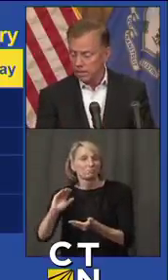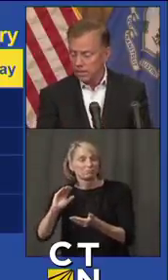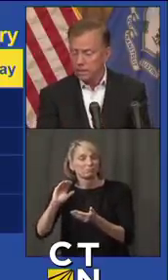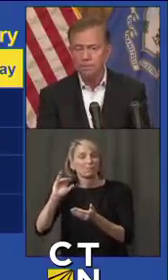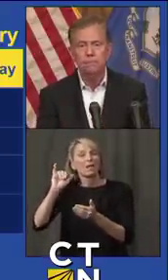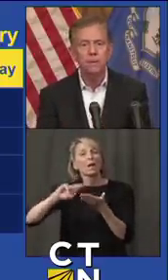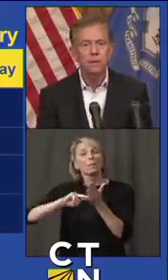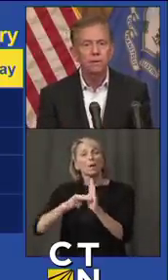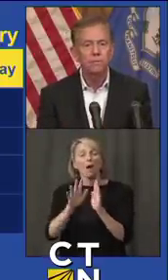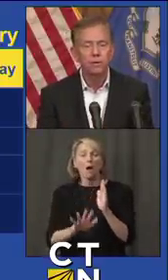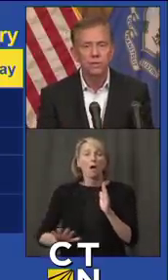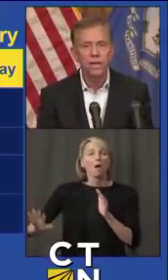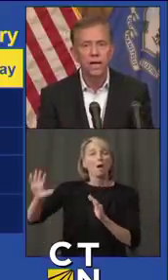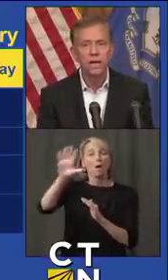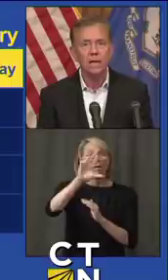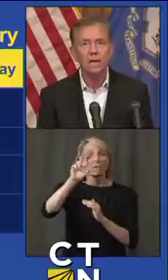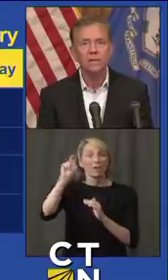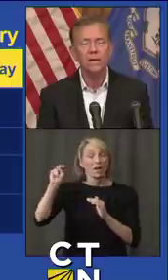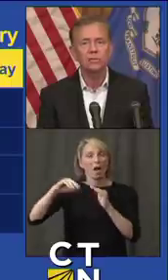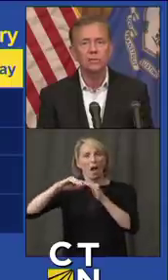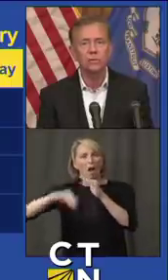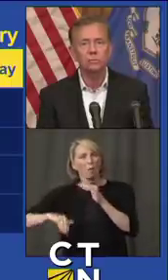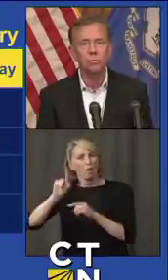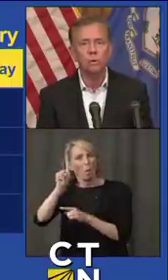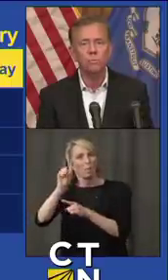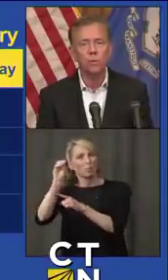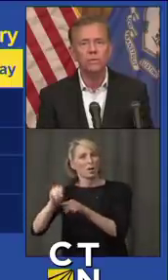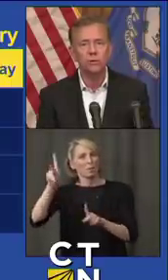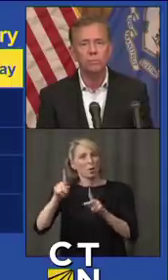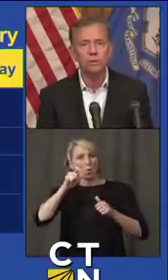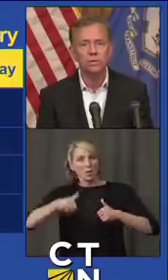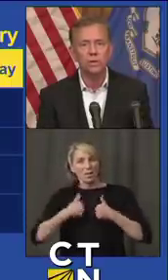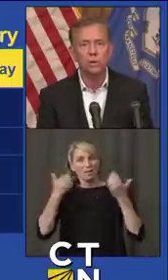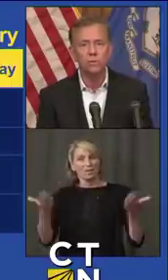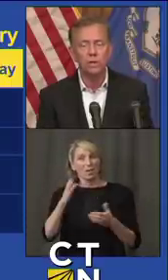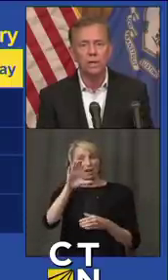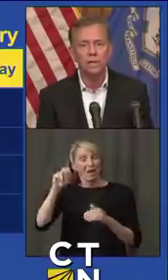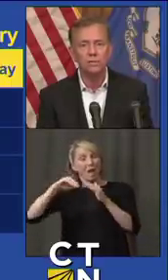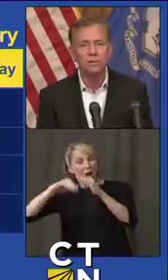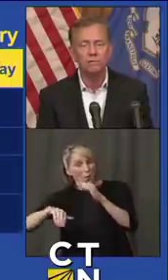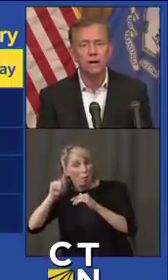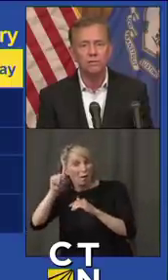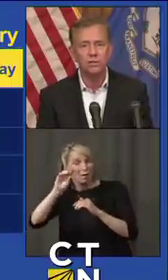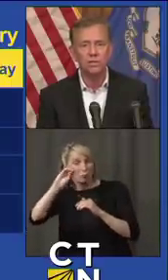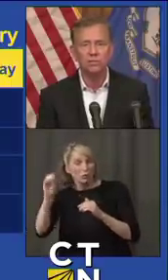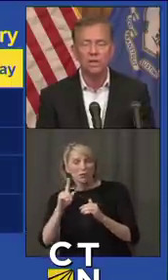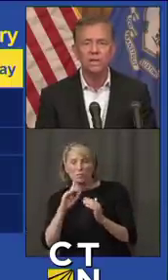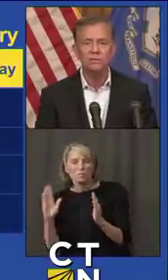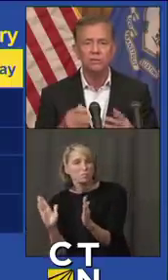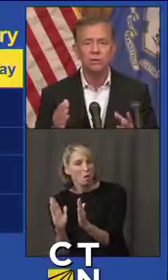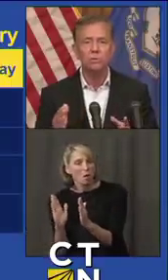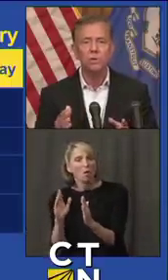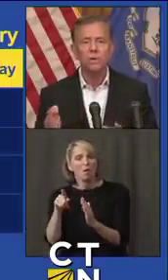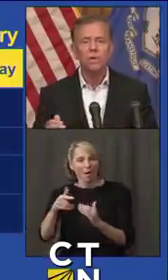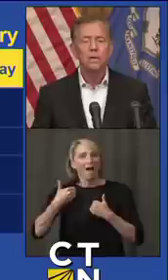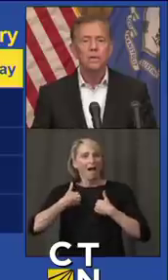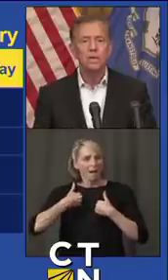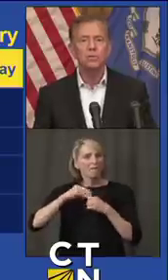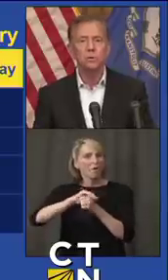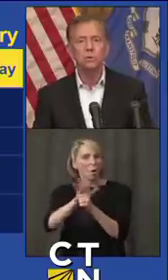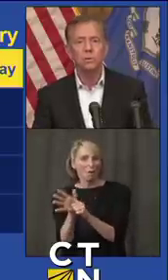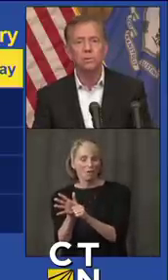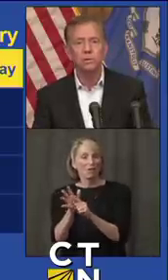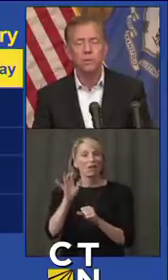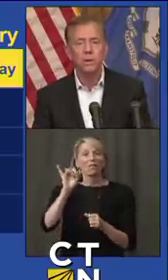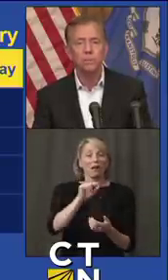1% for today, and I think it's under 1.2% over the last 5 or 6 days. So